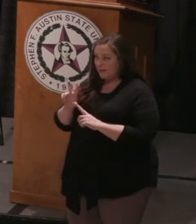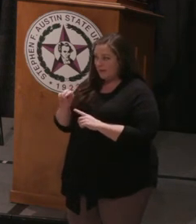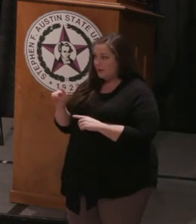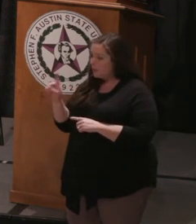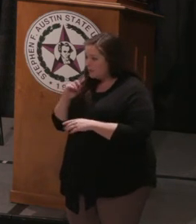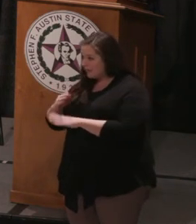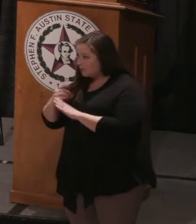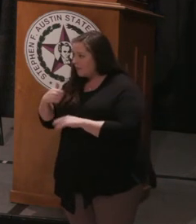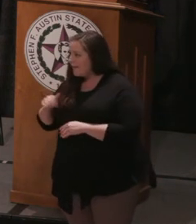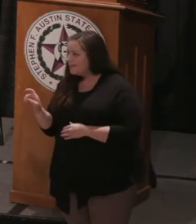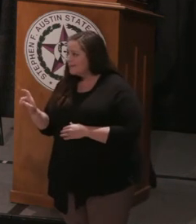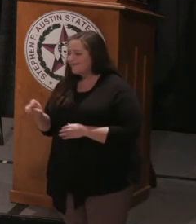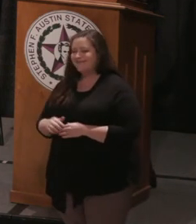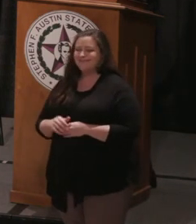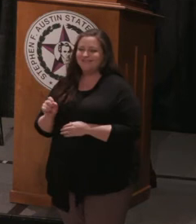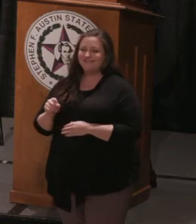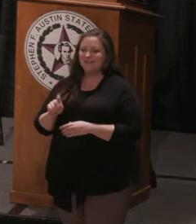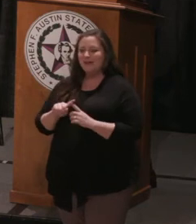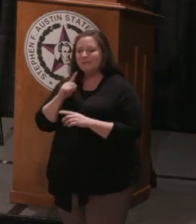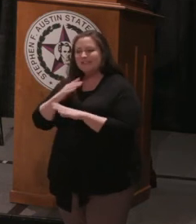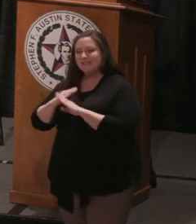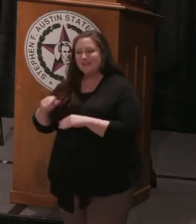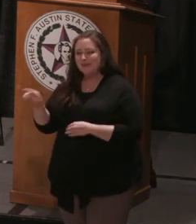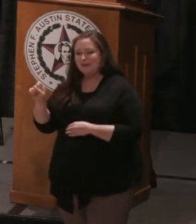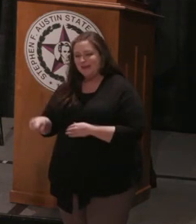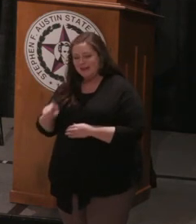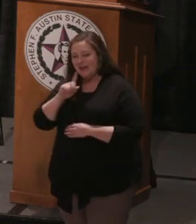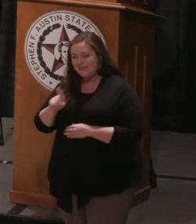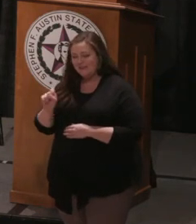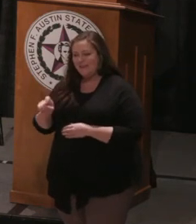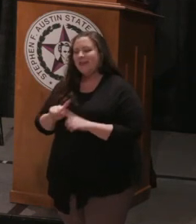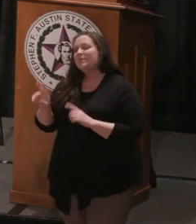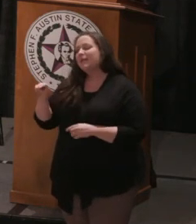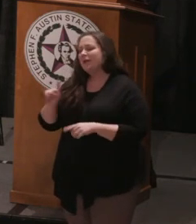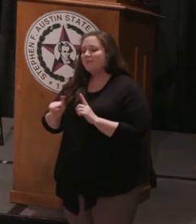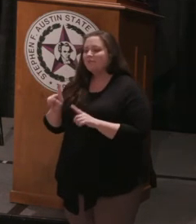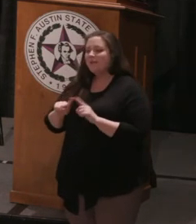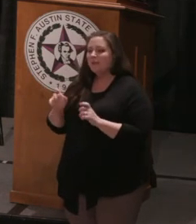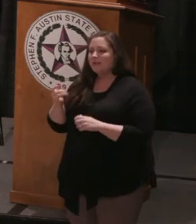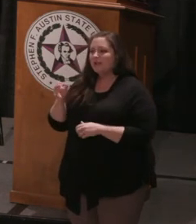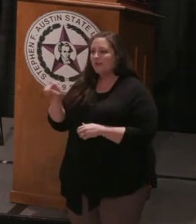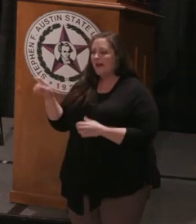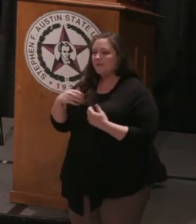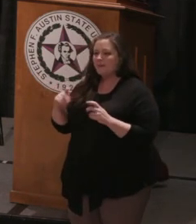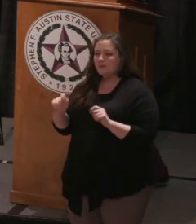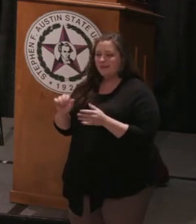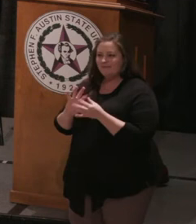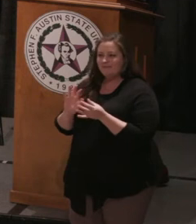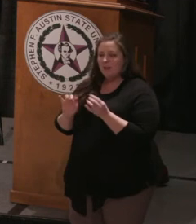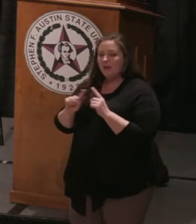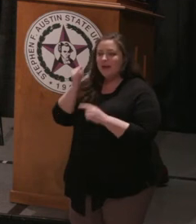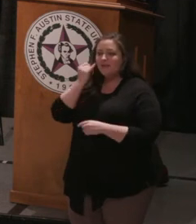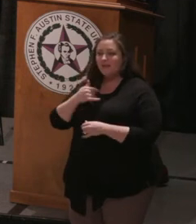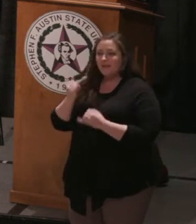there? Yeah, I'm just saying 4:30. I'm censoring you. Yes, I am. I want Gio to have the opportunity to say whatever he wants to, as long as I get the